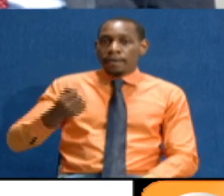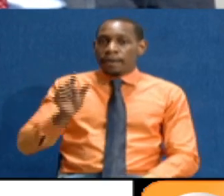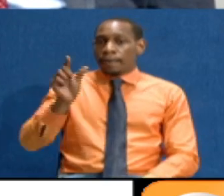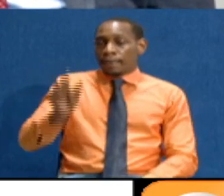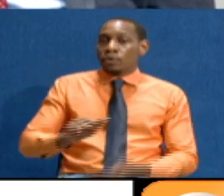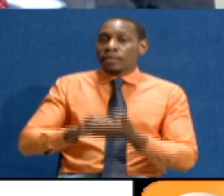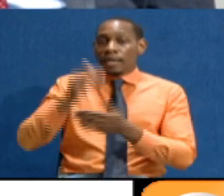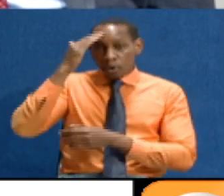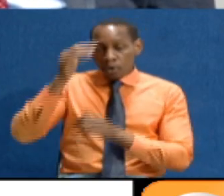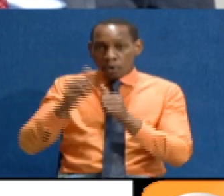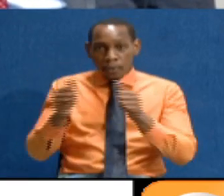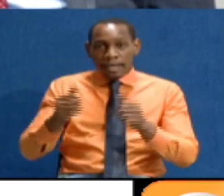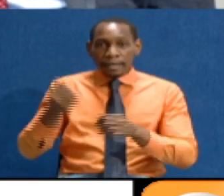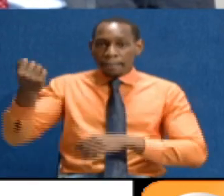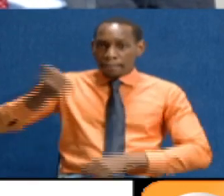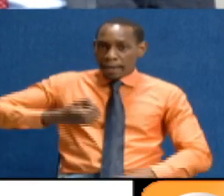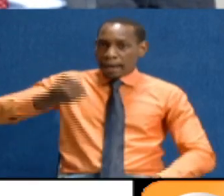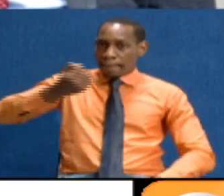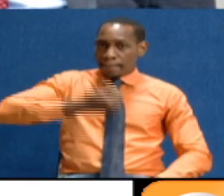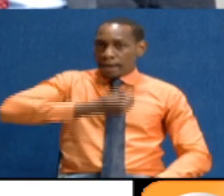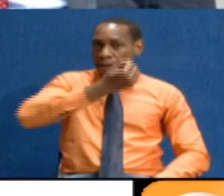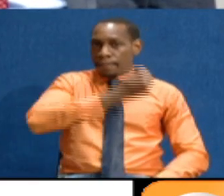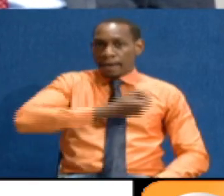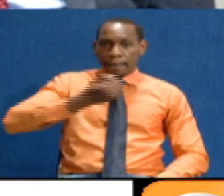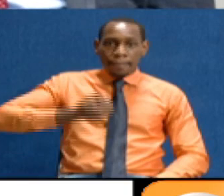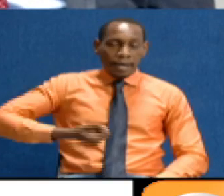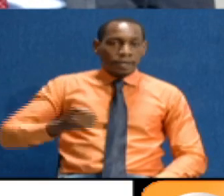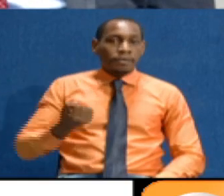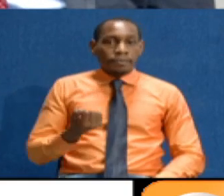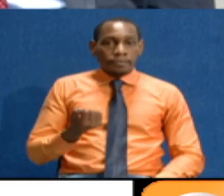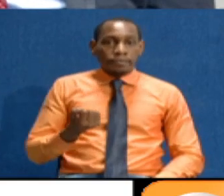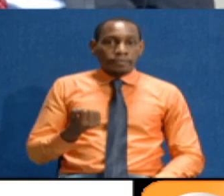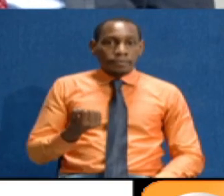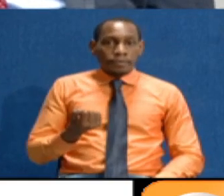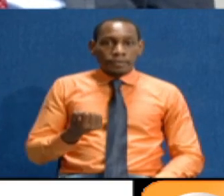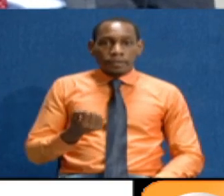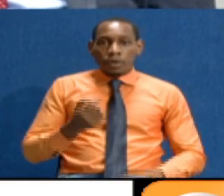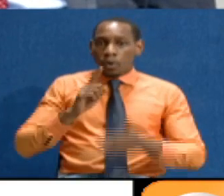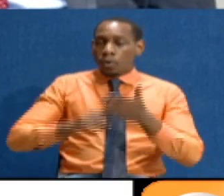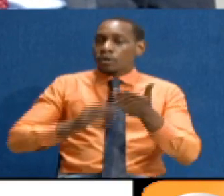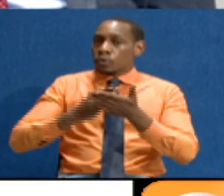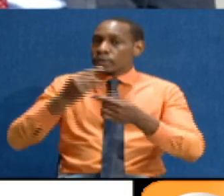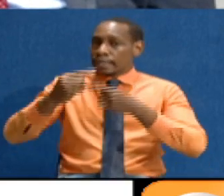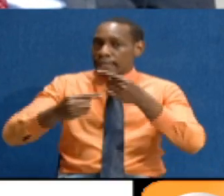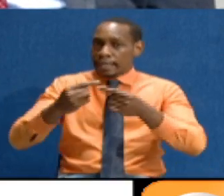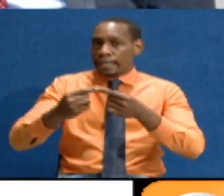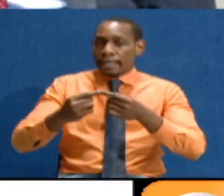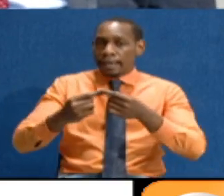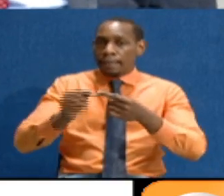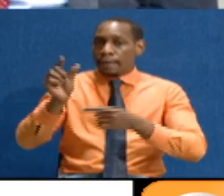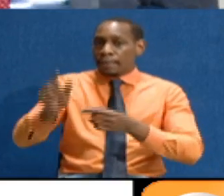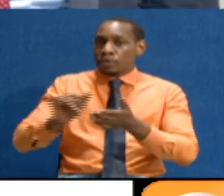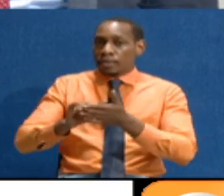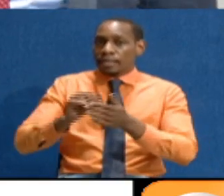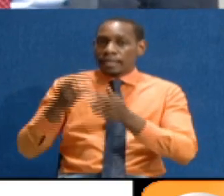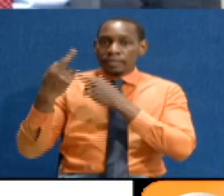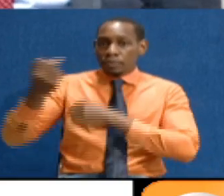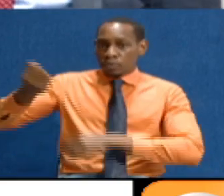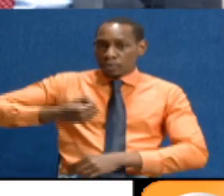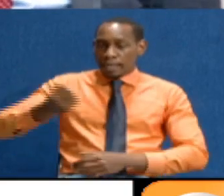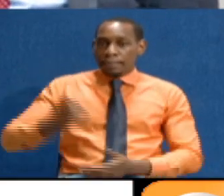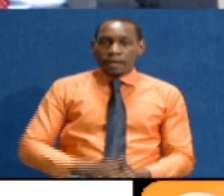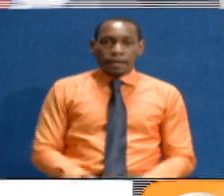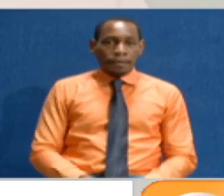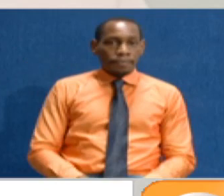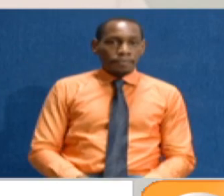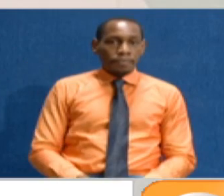several times, you know, for it to degenerate to that point? What is going on in one's mind? Well,